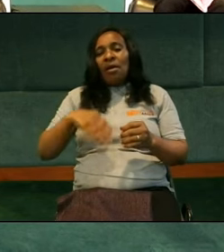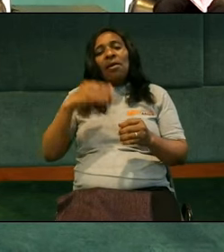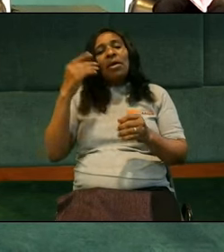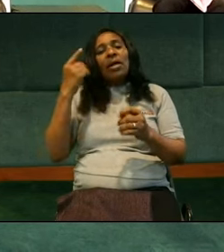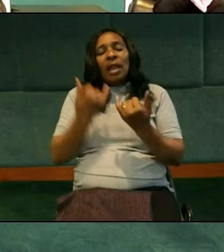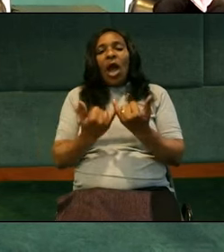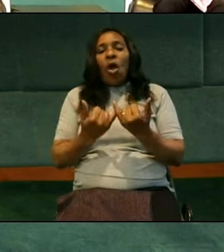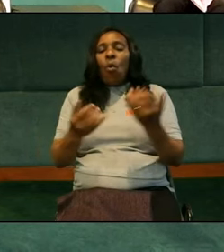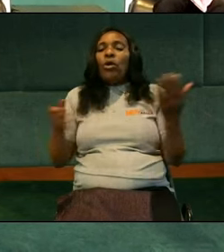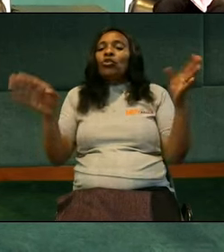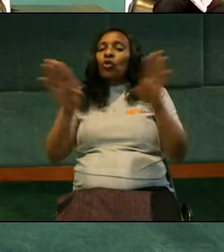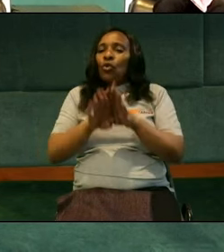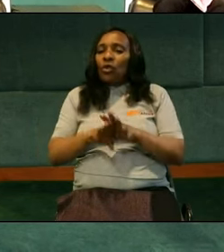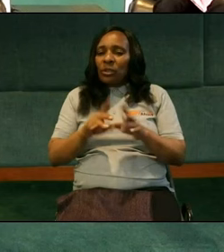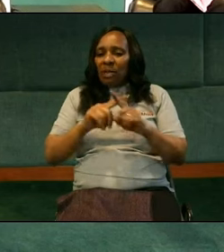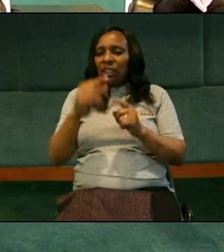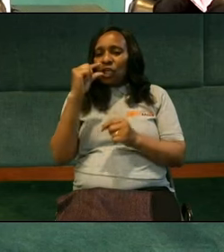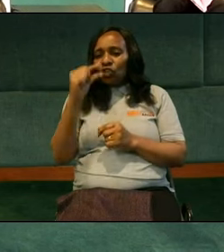short illustration.